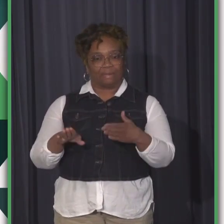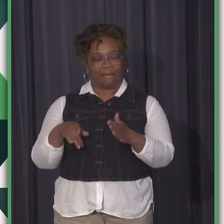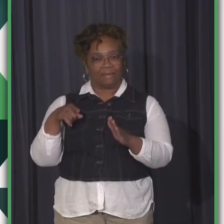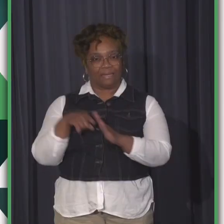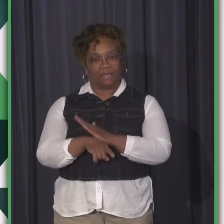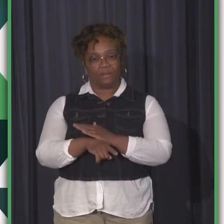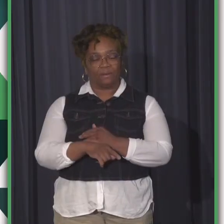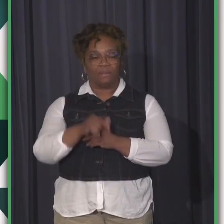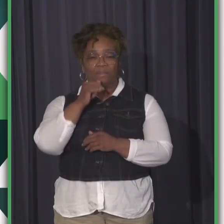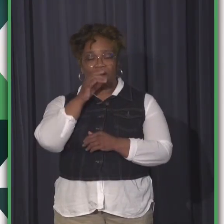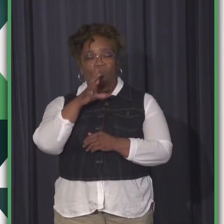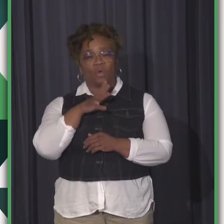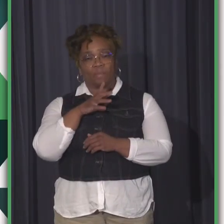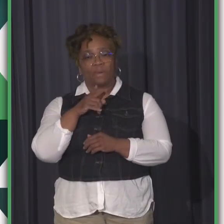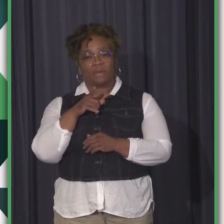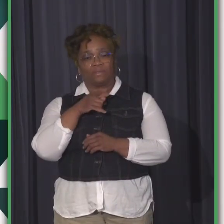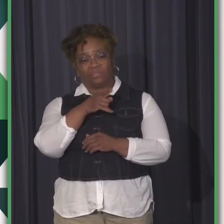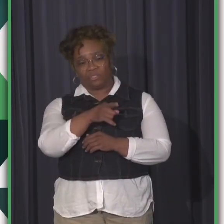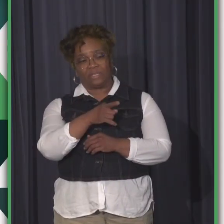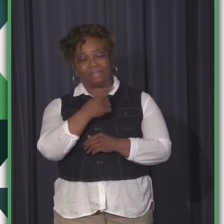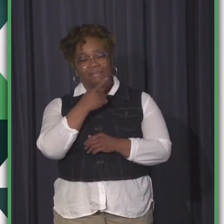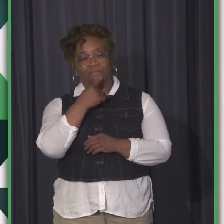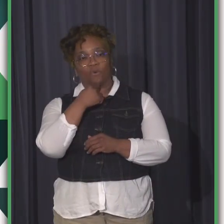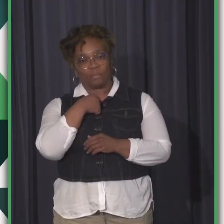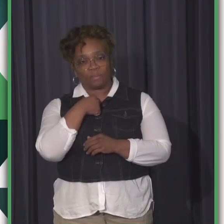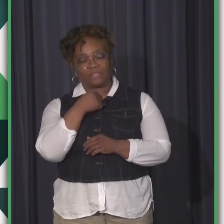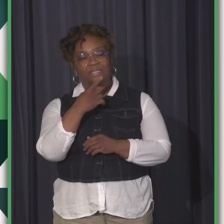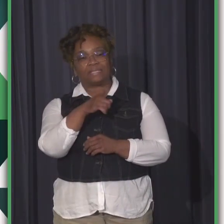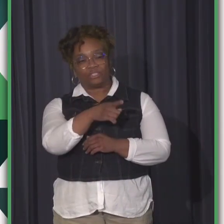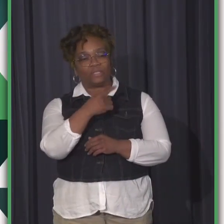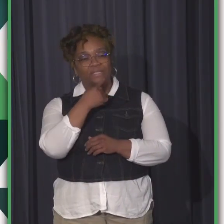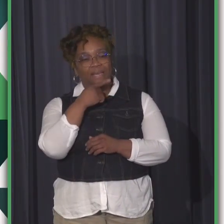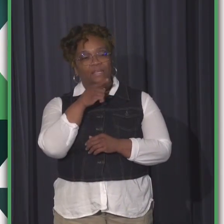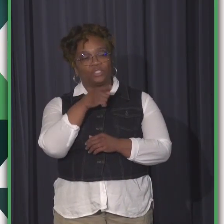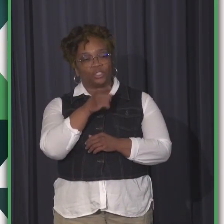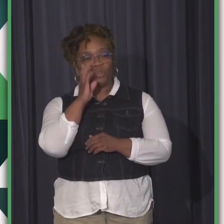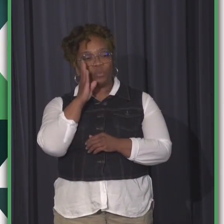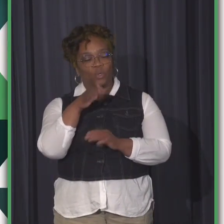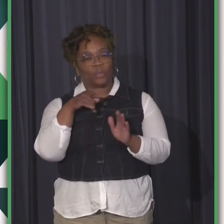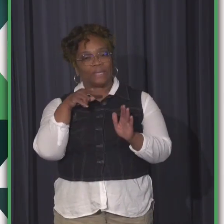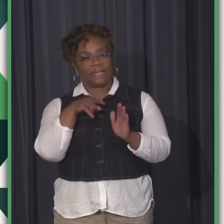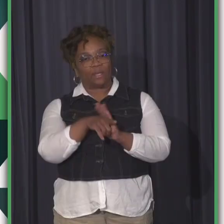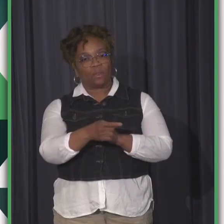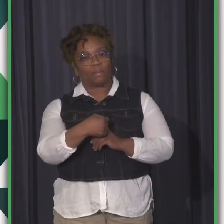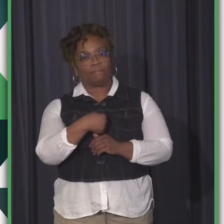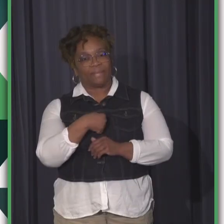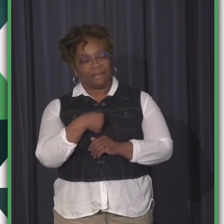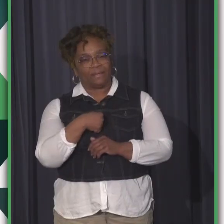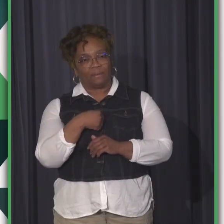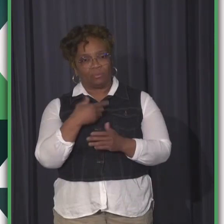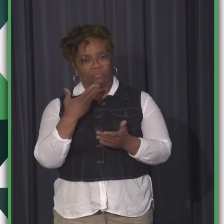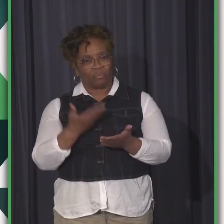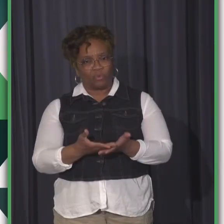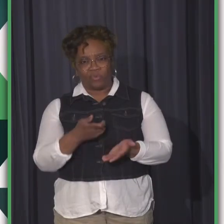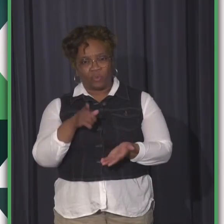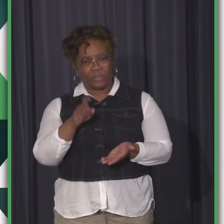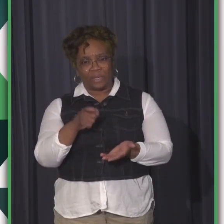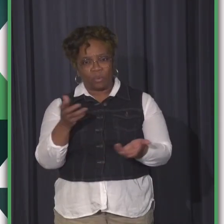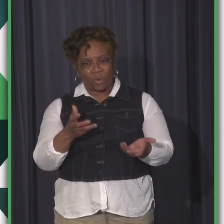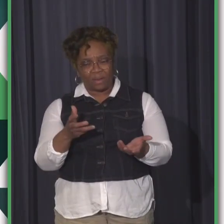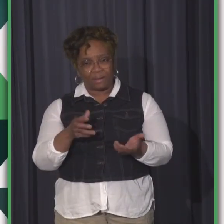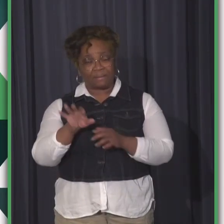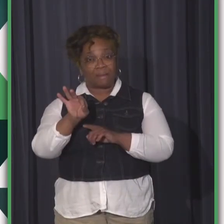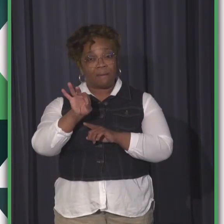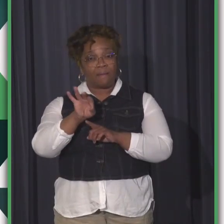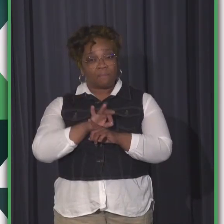have a recording, says she was going to kill me. What proof do you need? And 9 months, almost